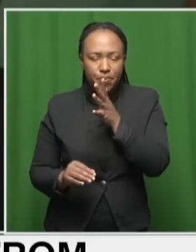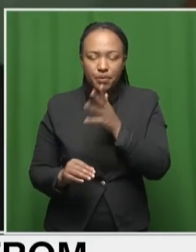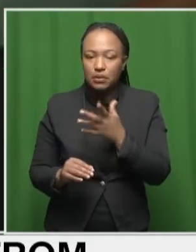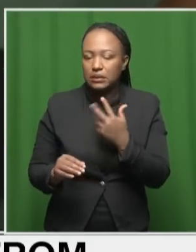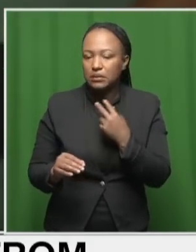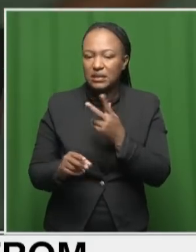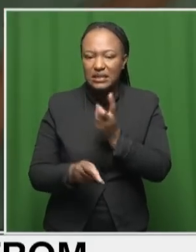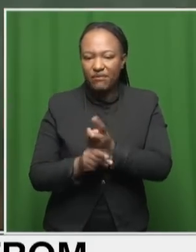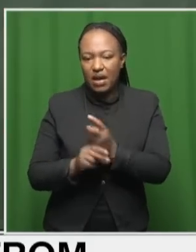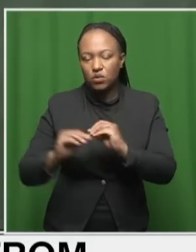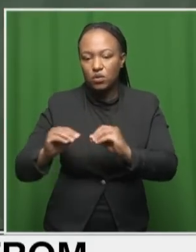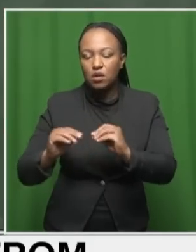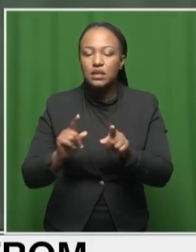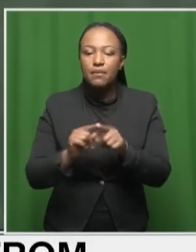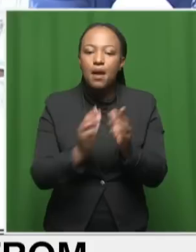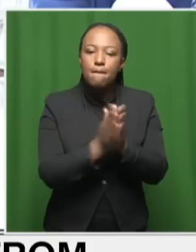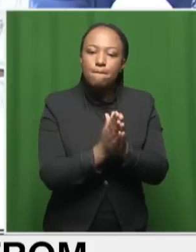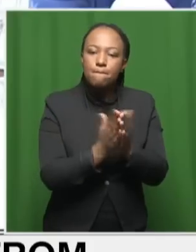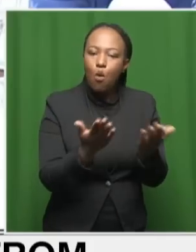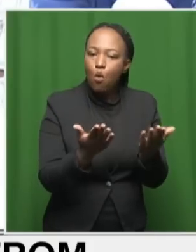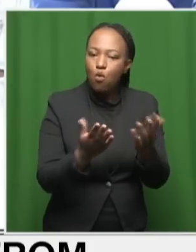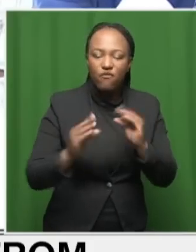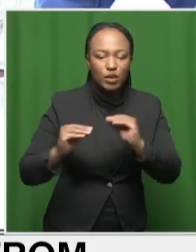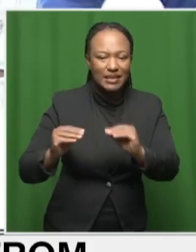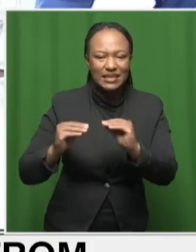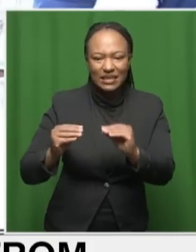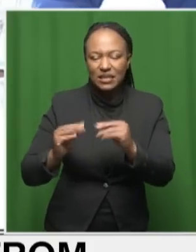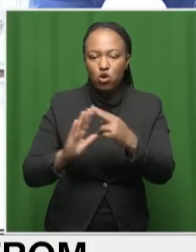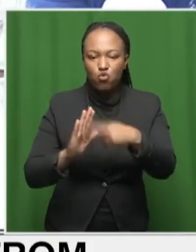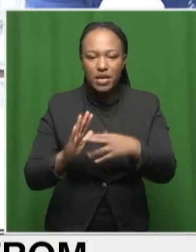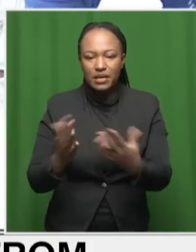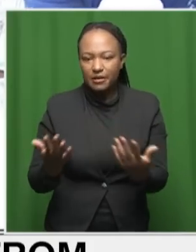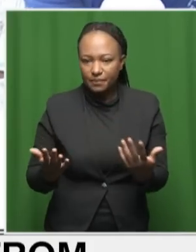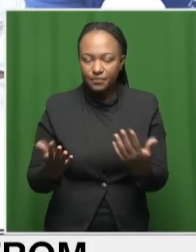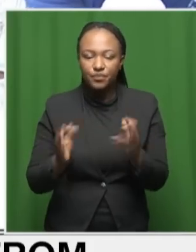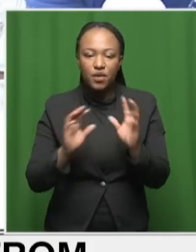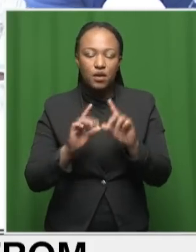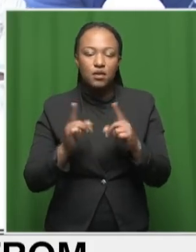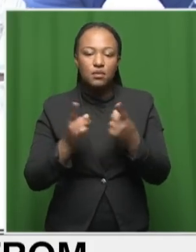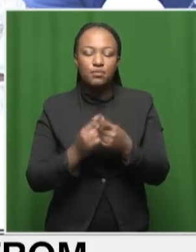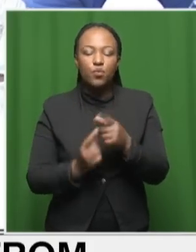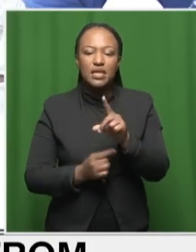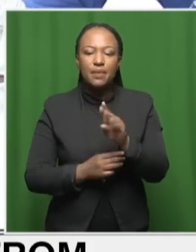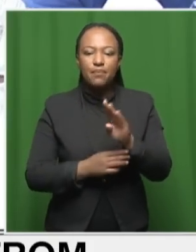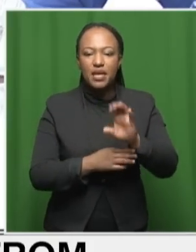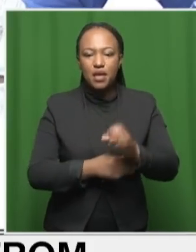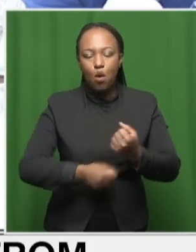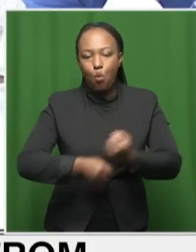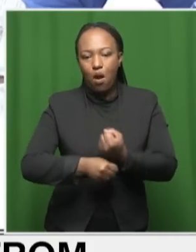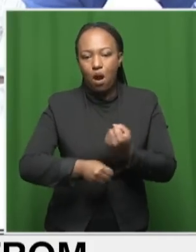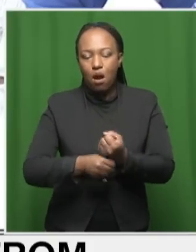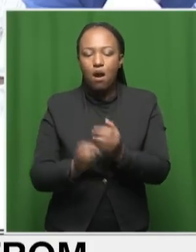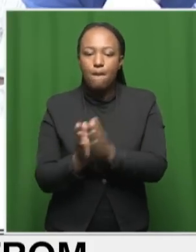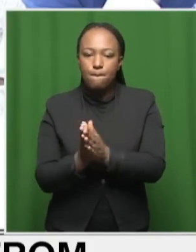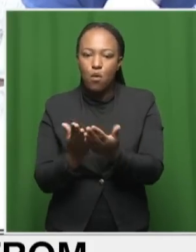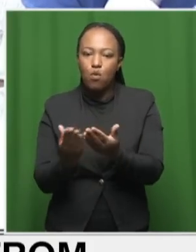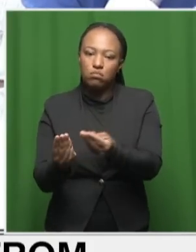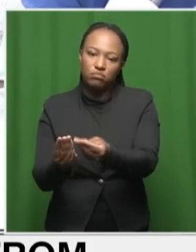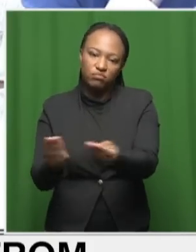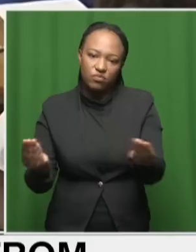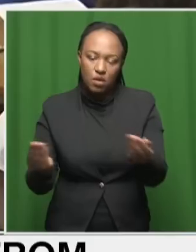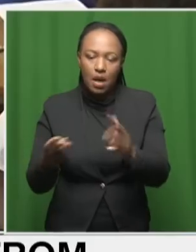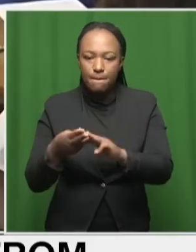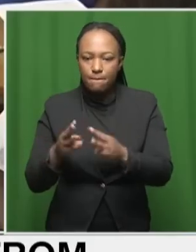types of books that you need to teach reading. The department hasn't provided, they provided the DBE workbooks to every single learner. These are literacy and